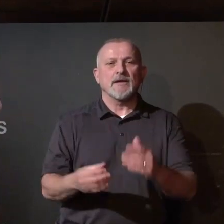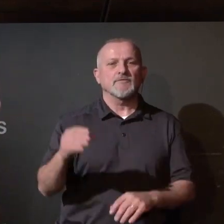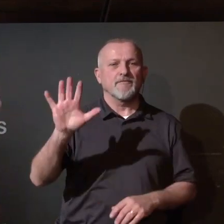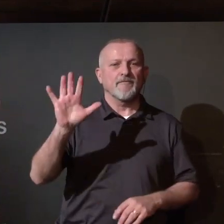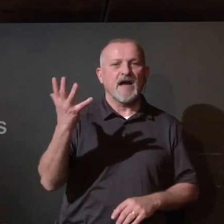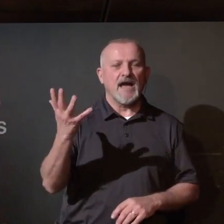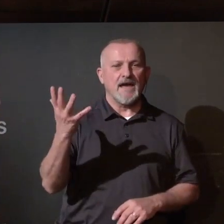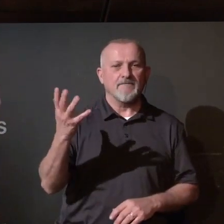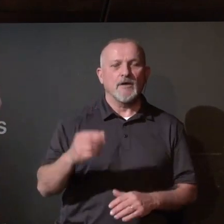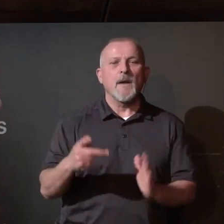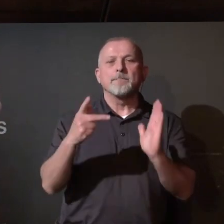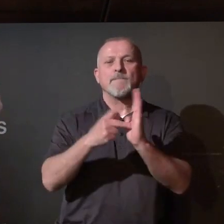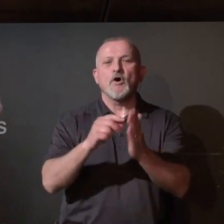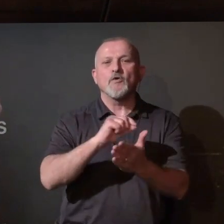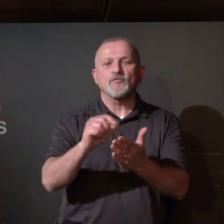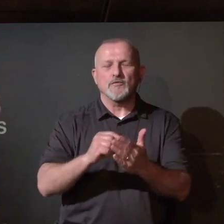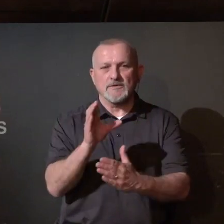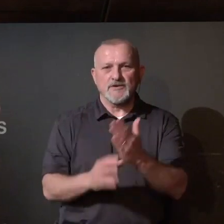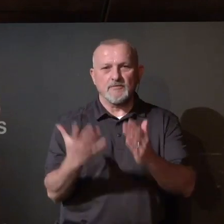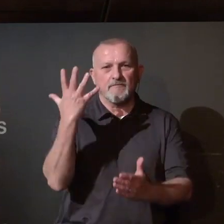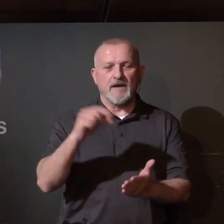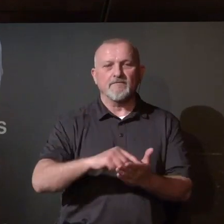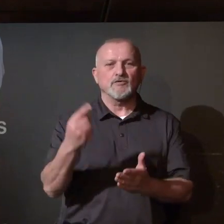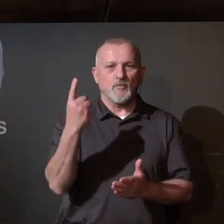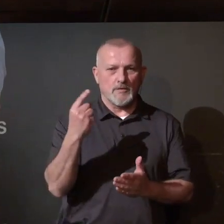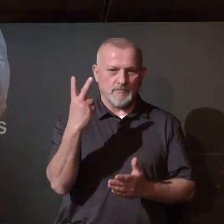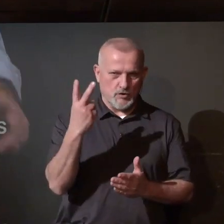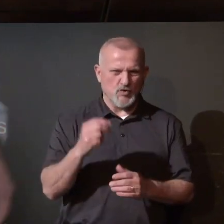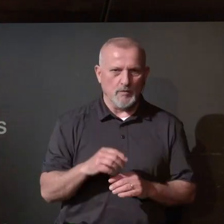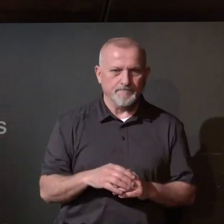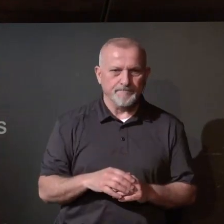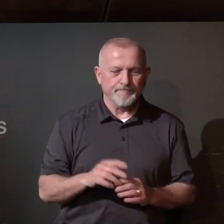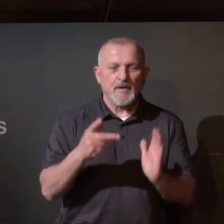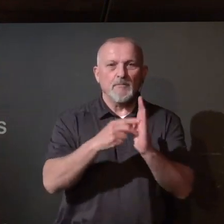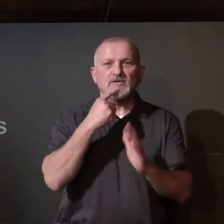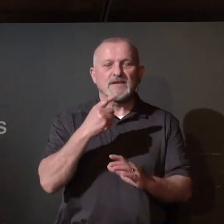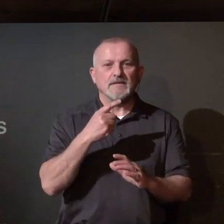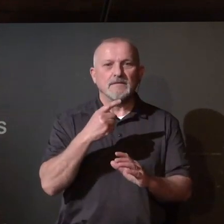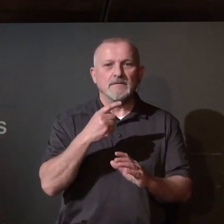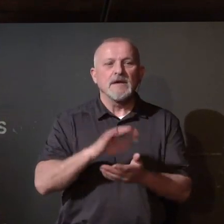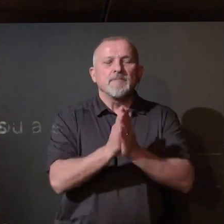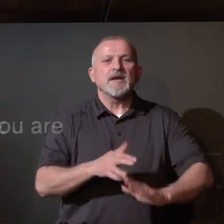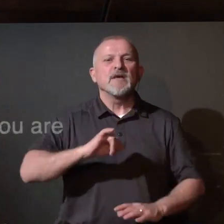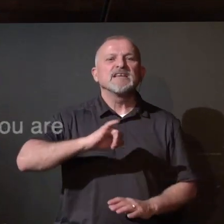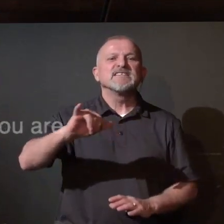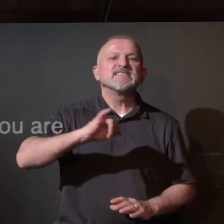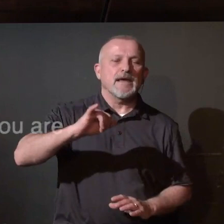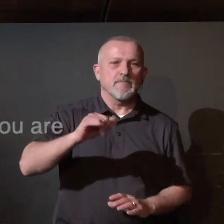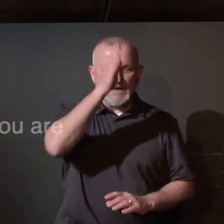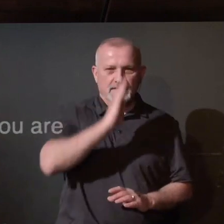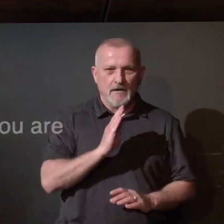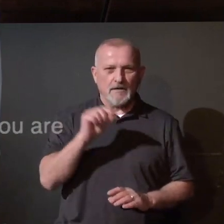author writing another book. Ephesians chapter 5, verse 1 and 2. It says, Paul says, imitate God. Therefore,